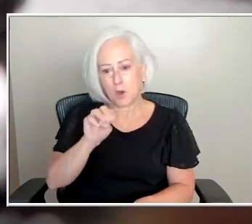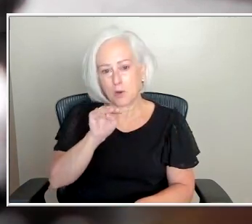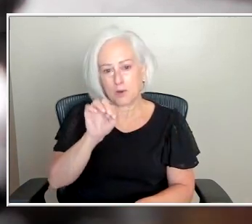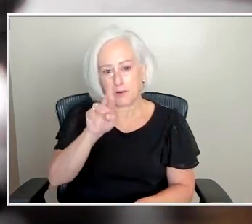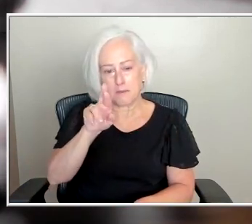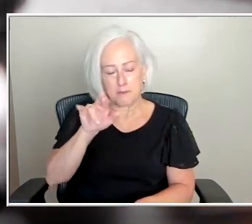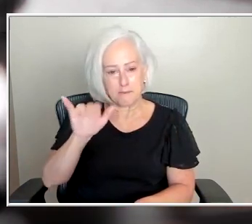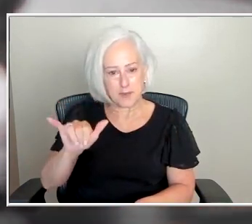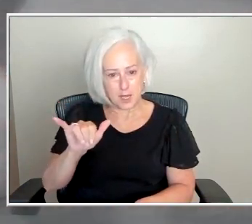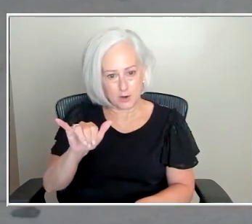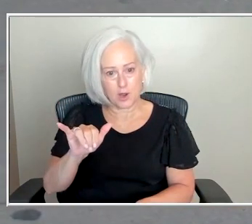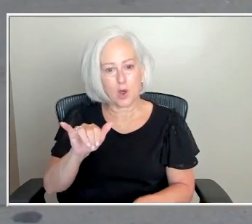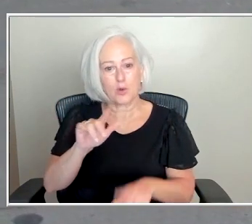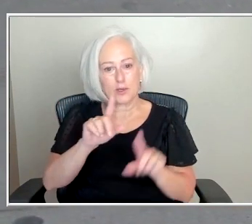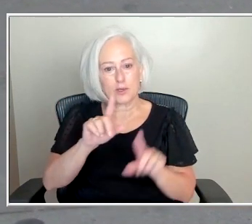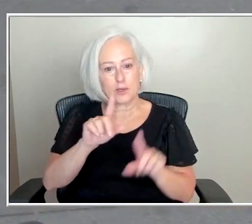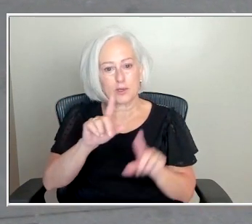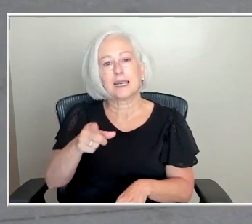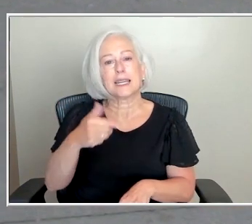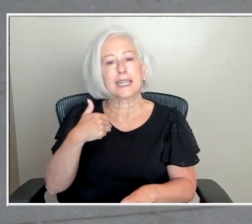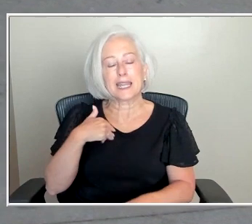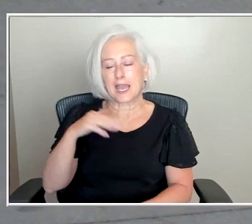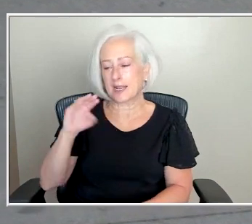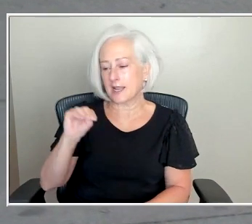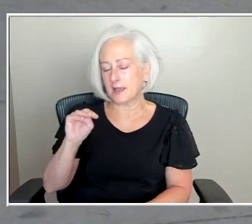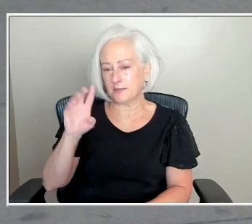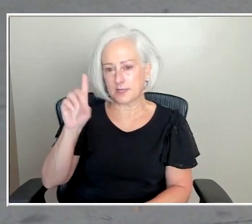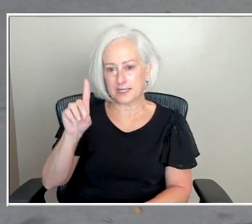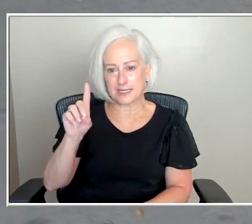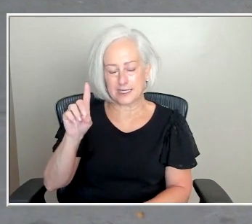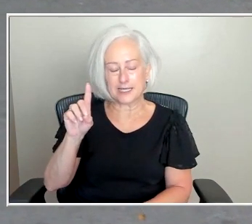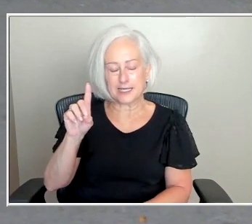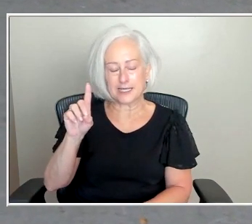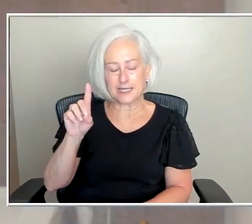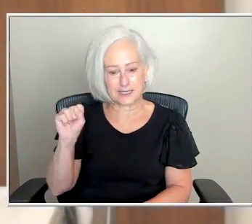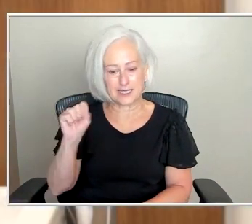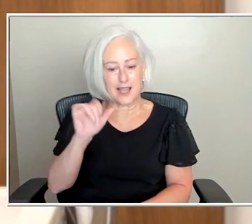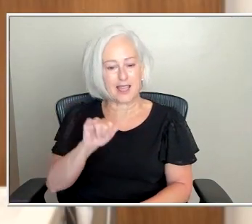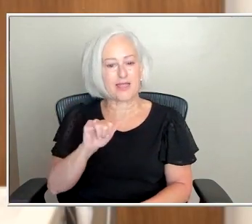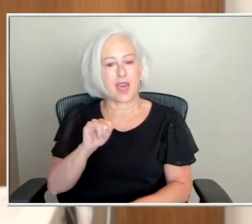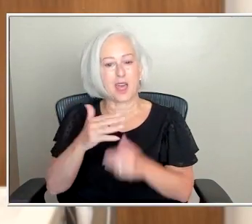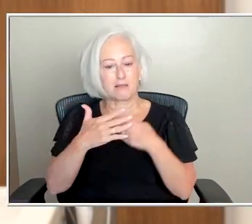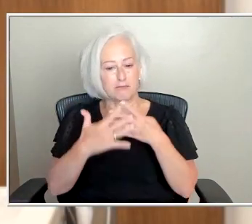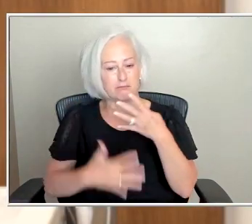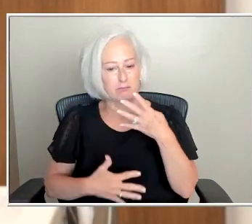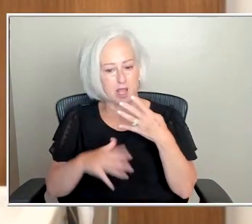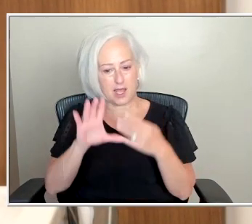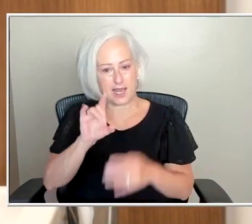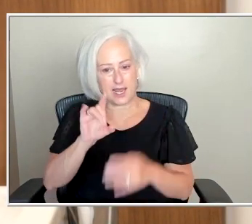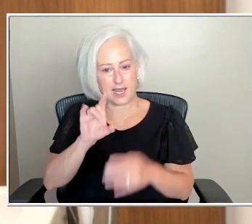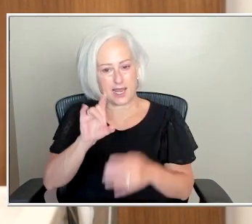syndrome, MDS, a type of blood cancer. At somewhere along my